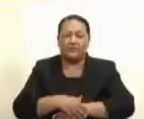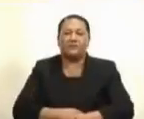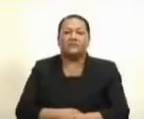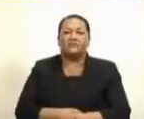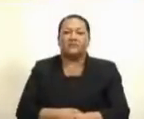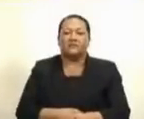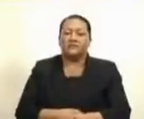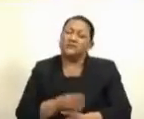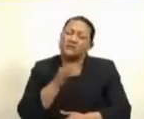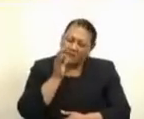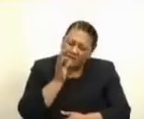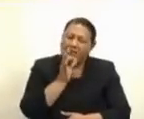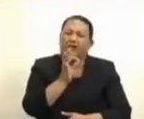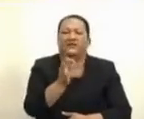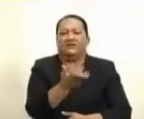and to ask